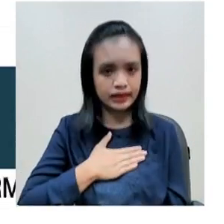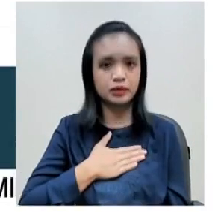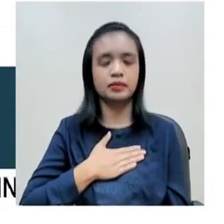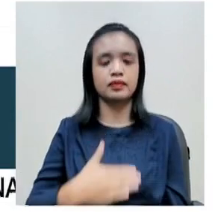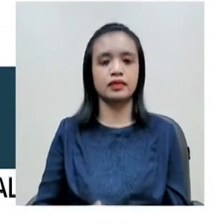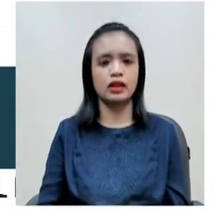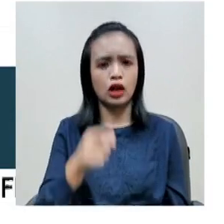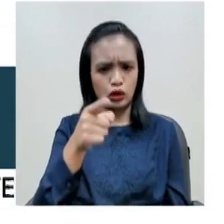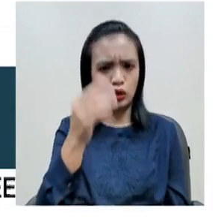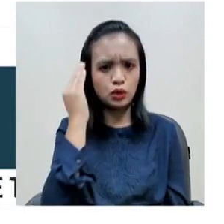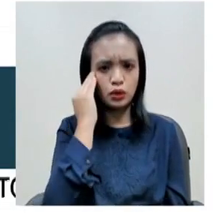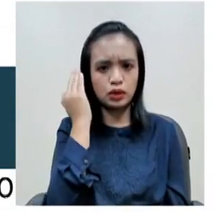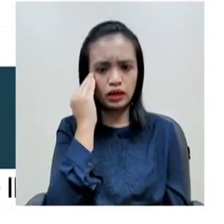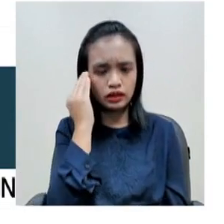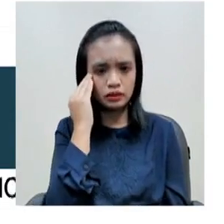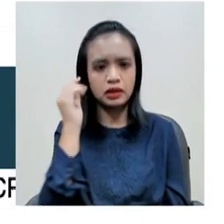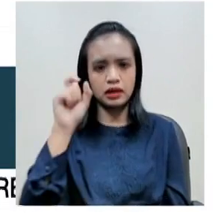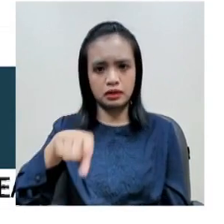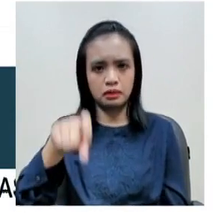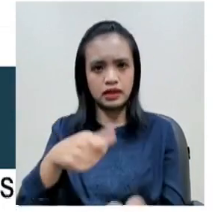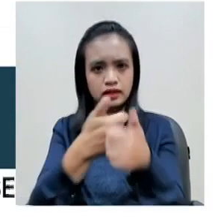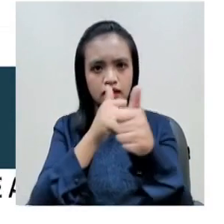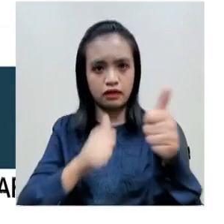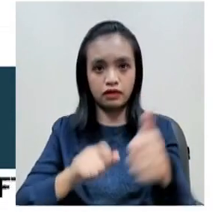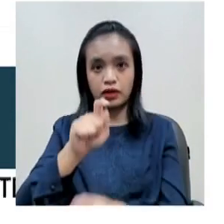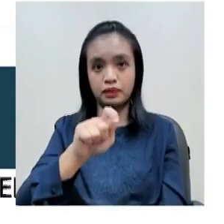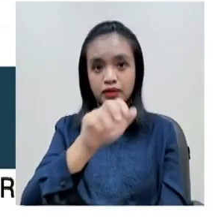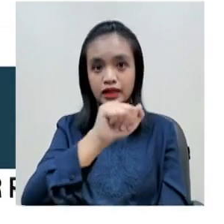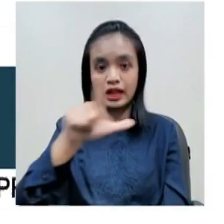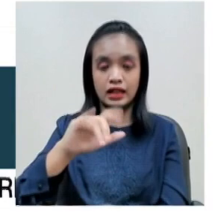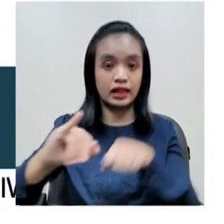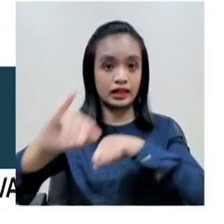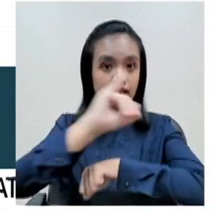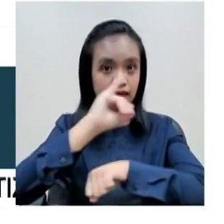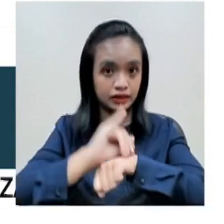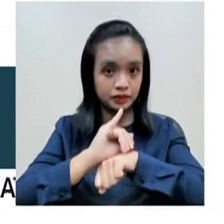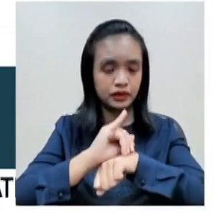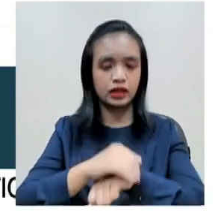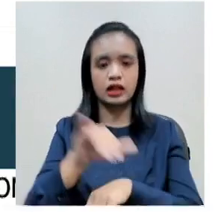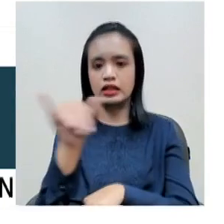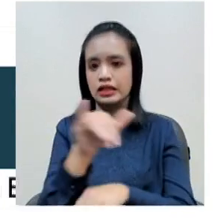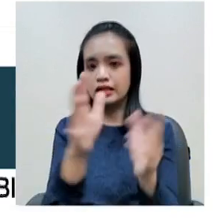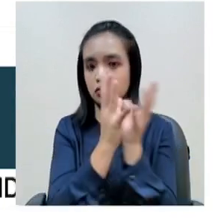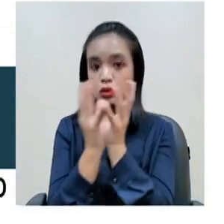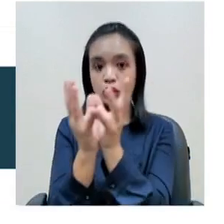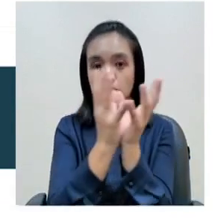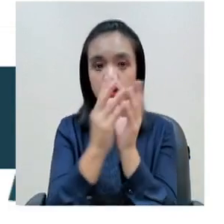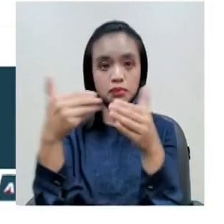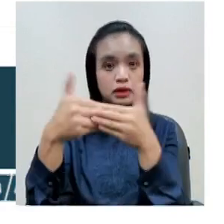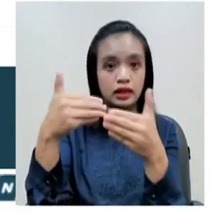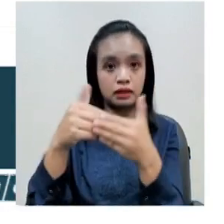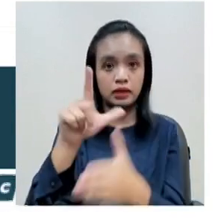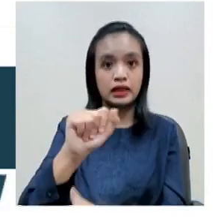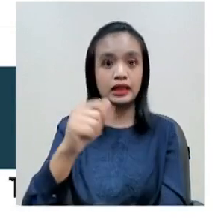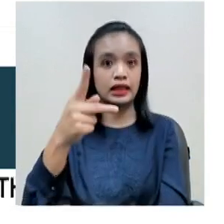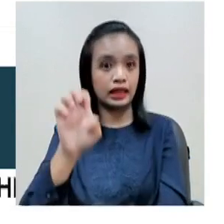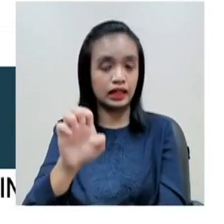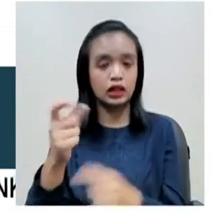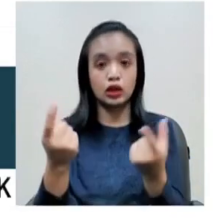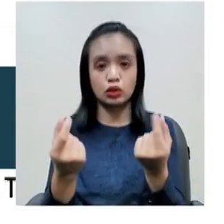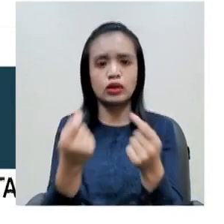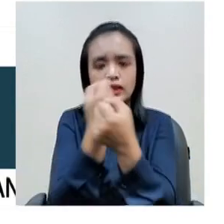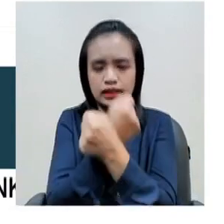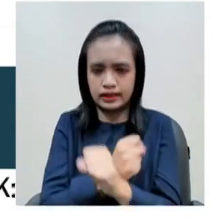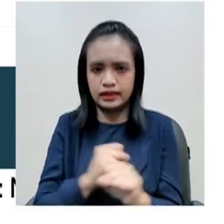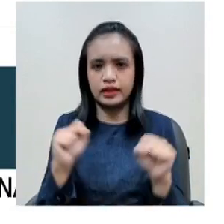you know that you have to avoid Taal volcano island, but also for our communities around Taal Lake to keep safe